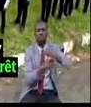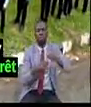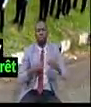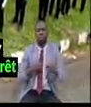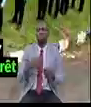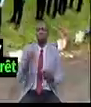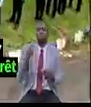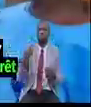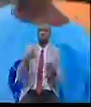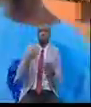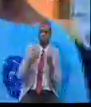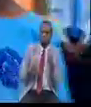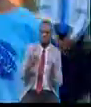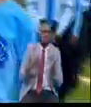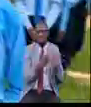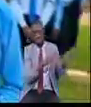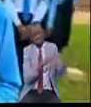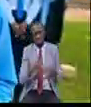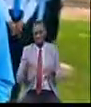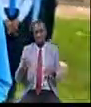I'm gonna be ready.